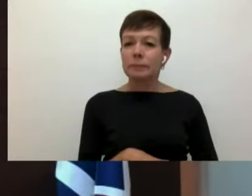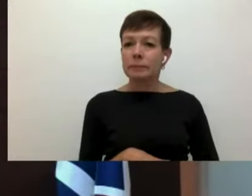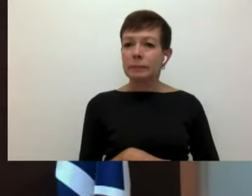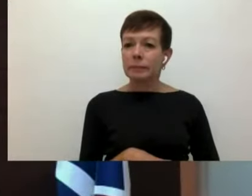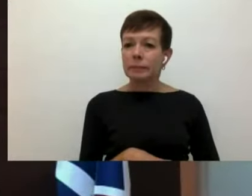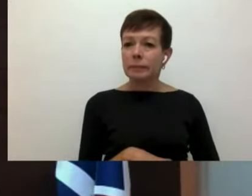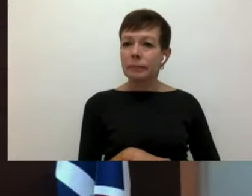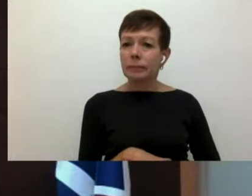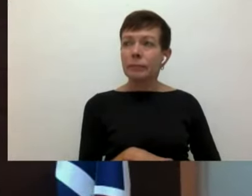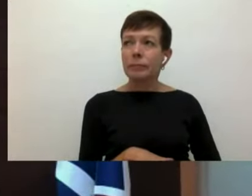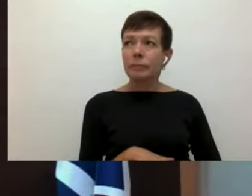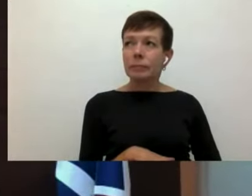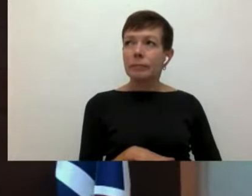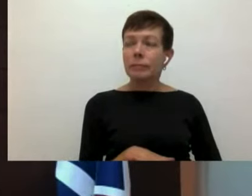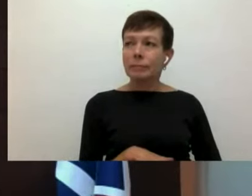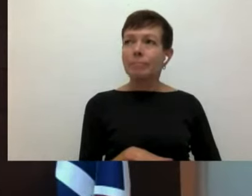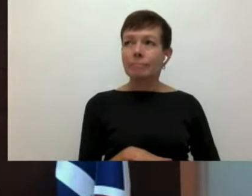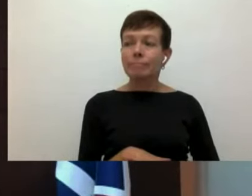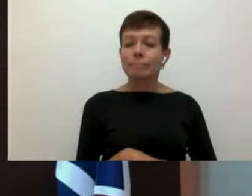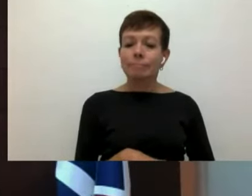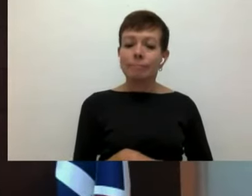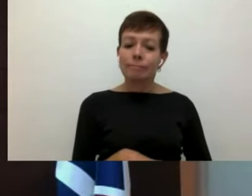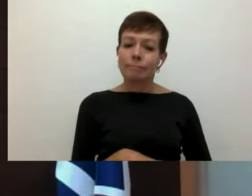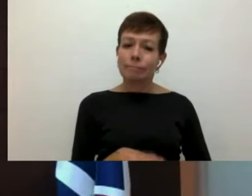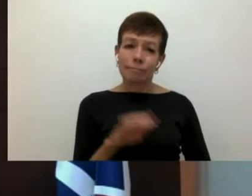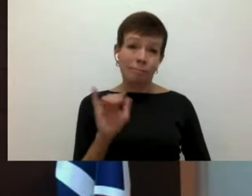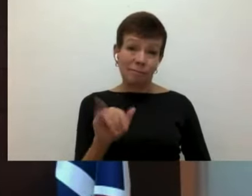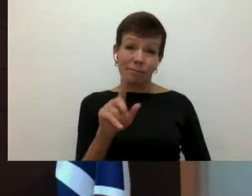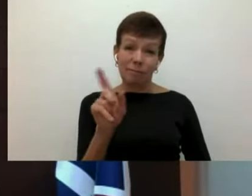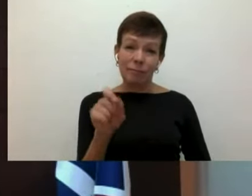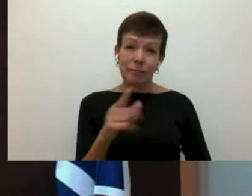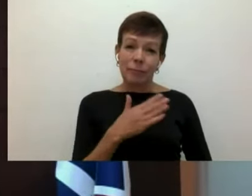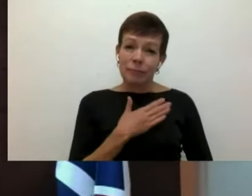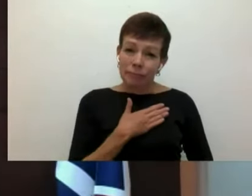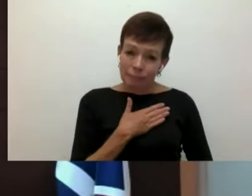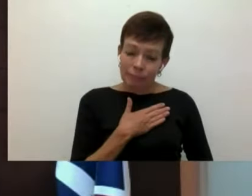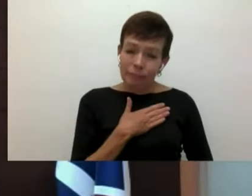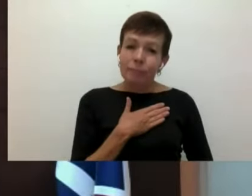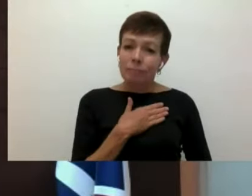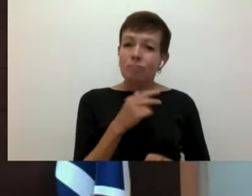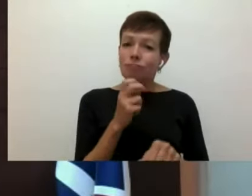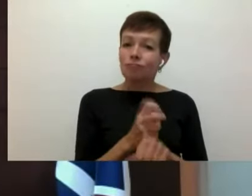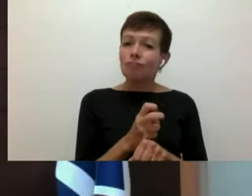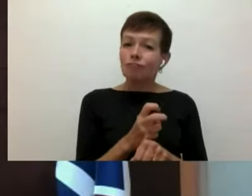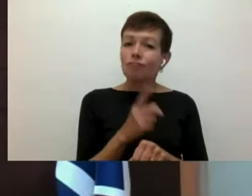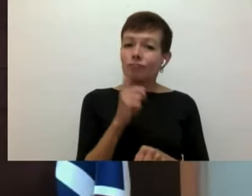I suppose I would say that question really hits me and I think our organization